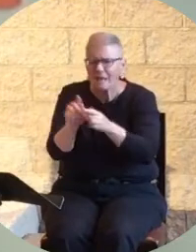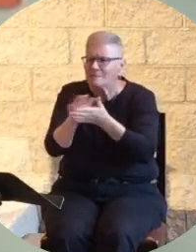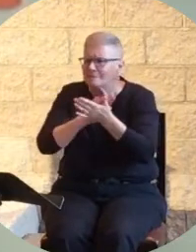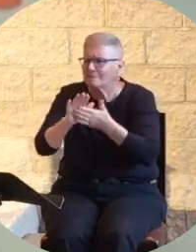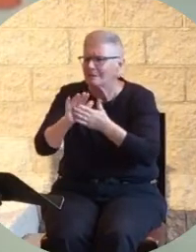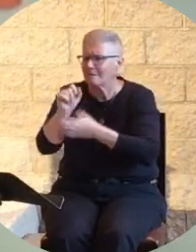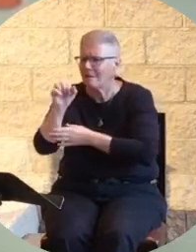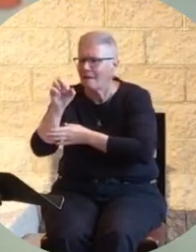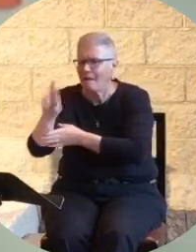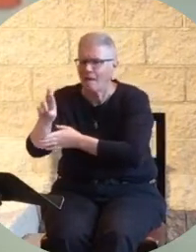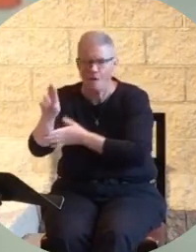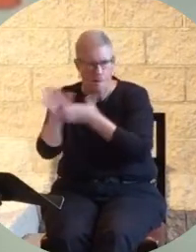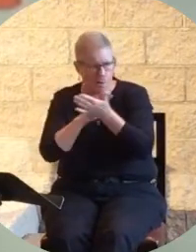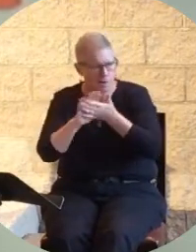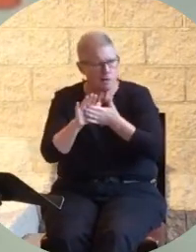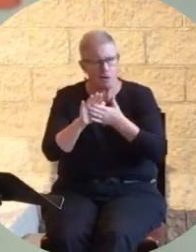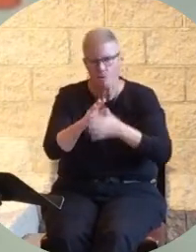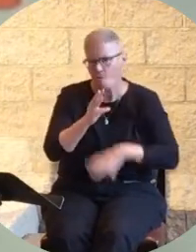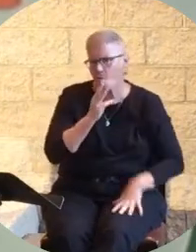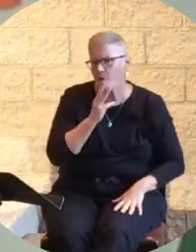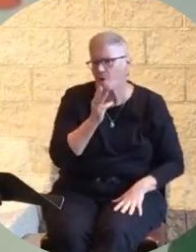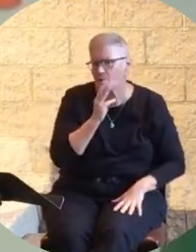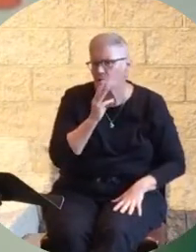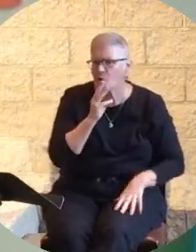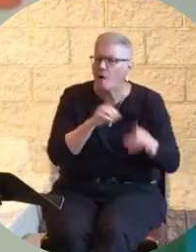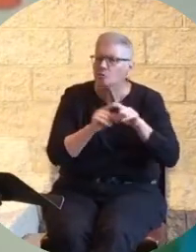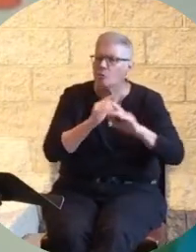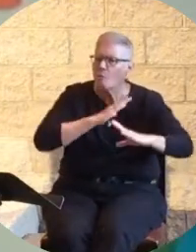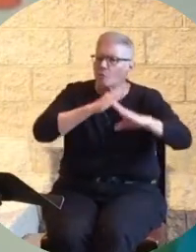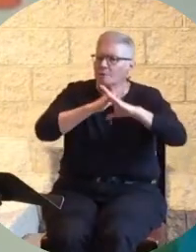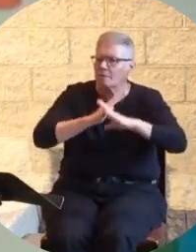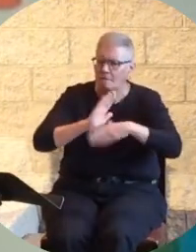water, and the protecting of all species on Earth.